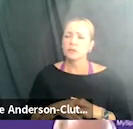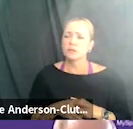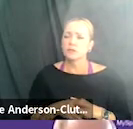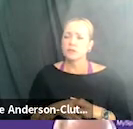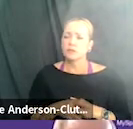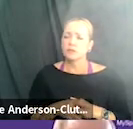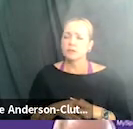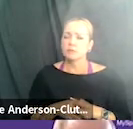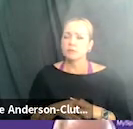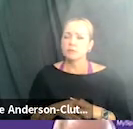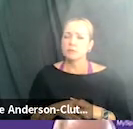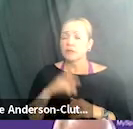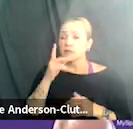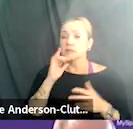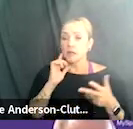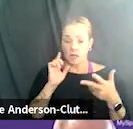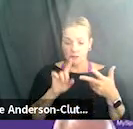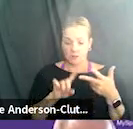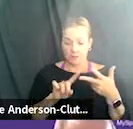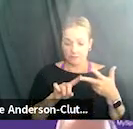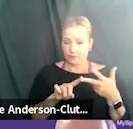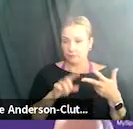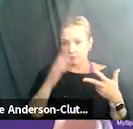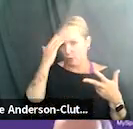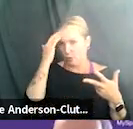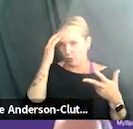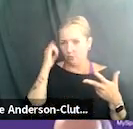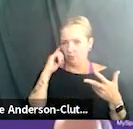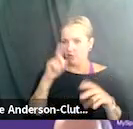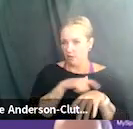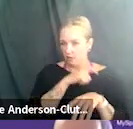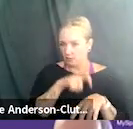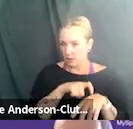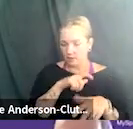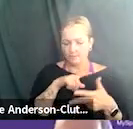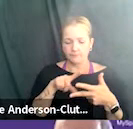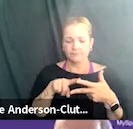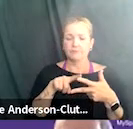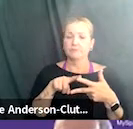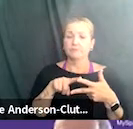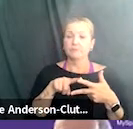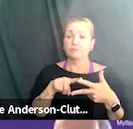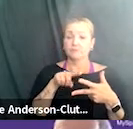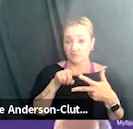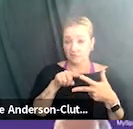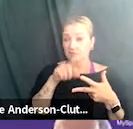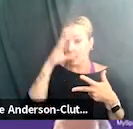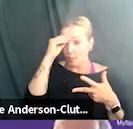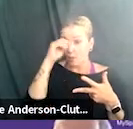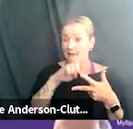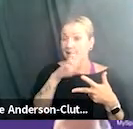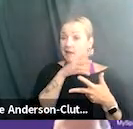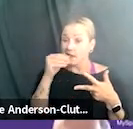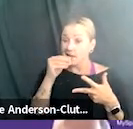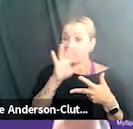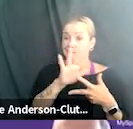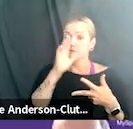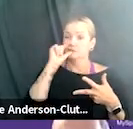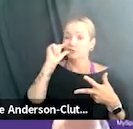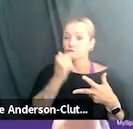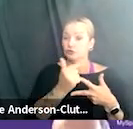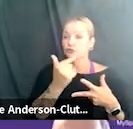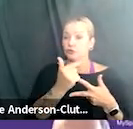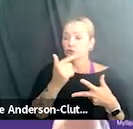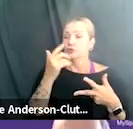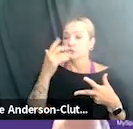while, the second person, minimal, if anything, really. So it wasn't a common thing. With the other